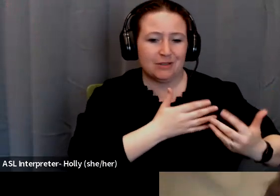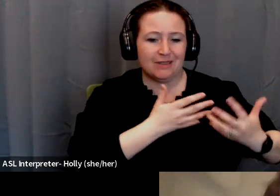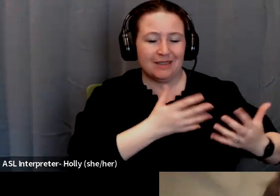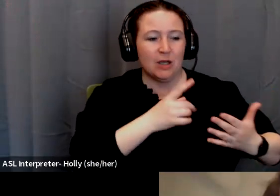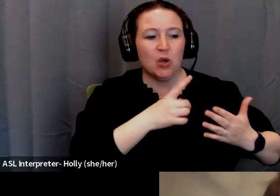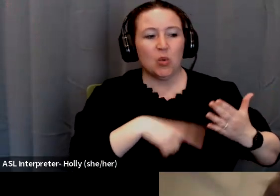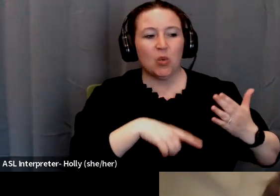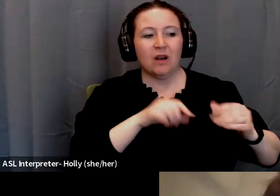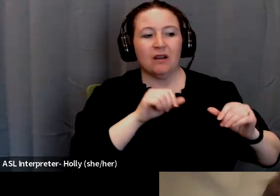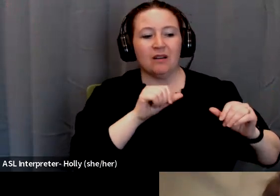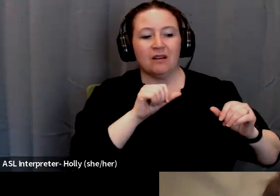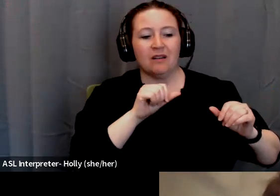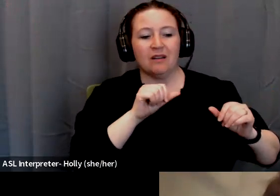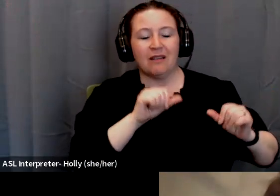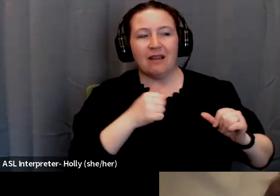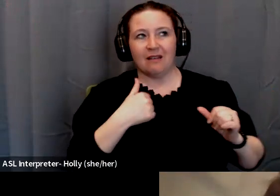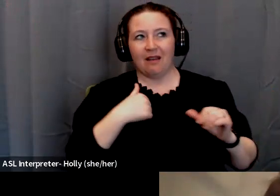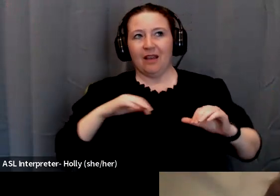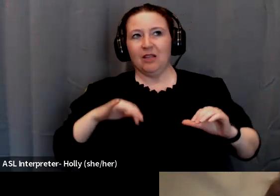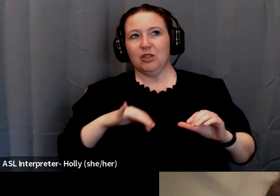that the assembly needs without making it